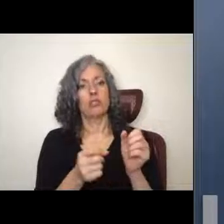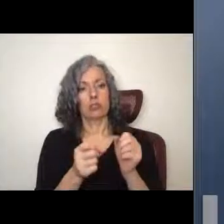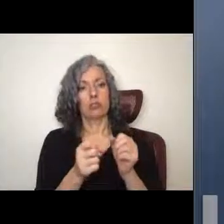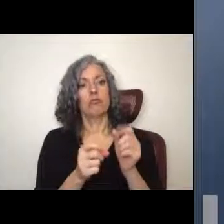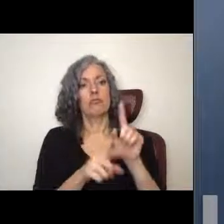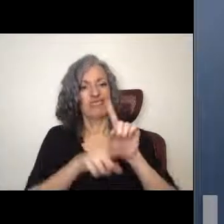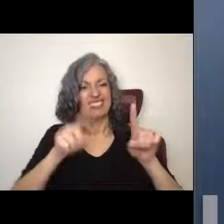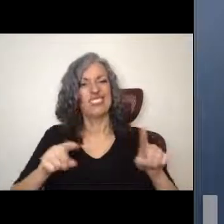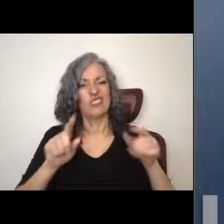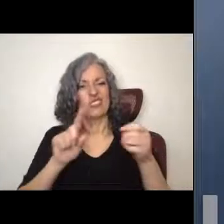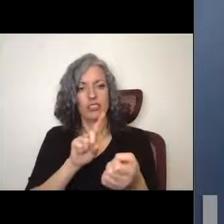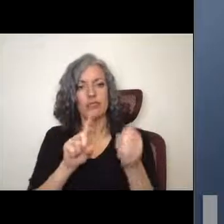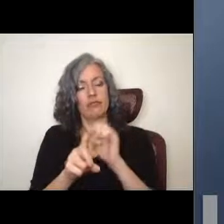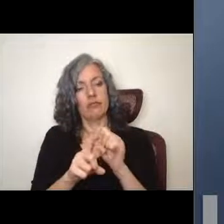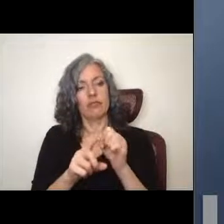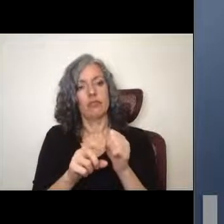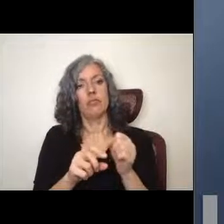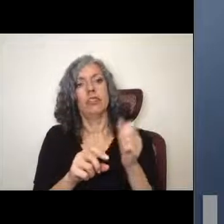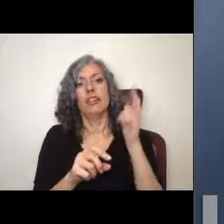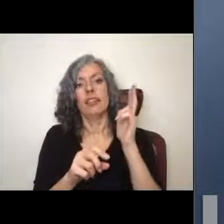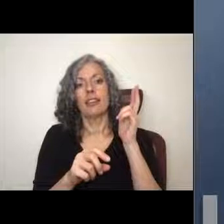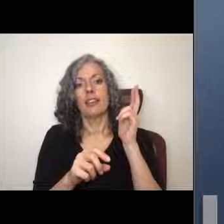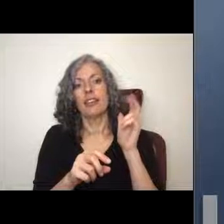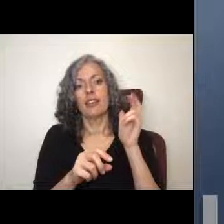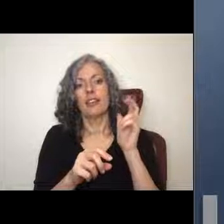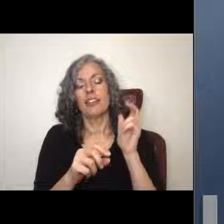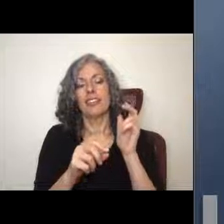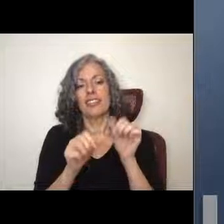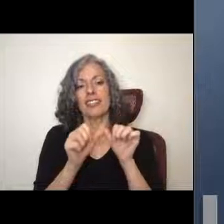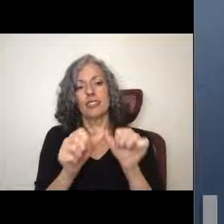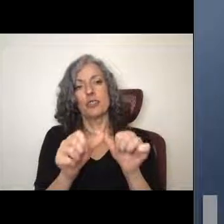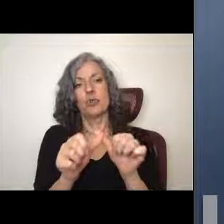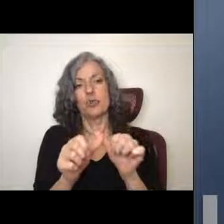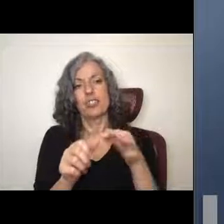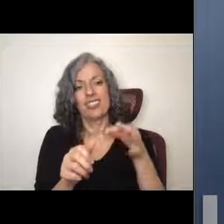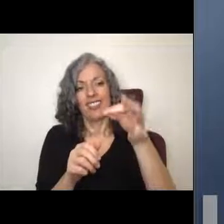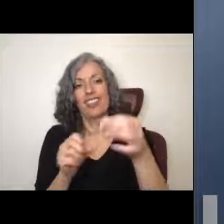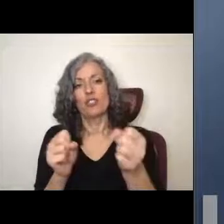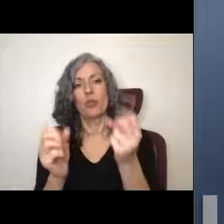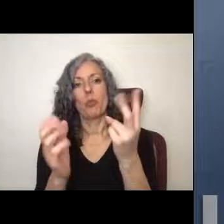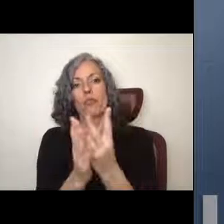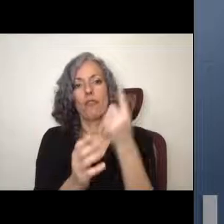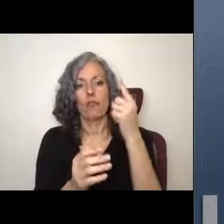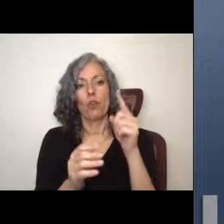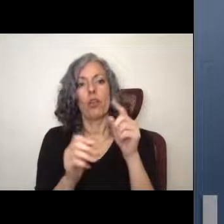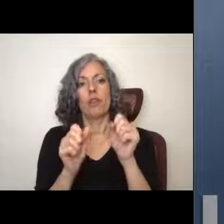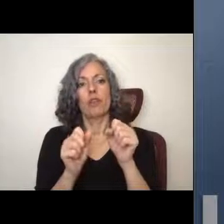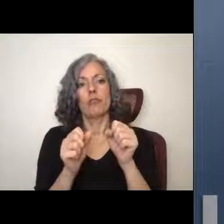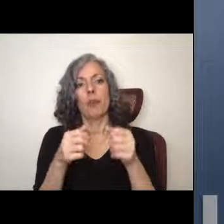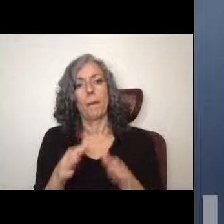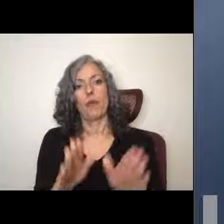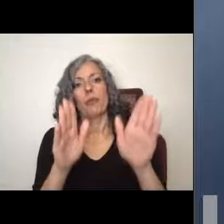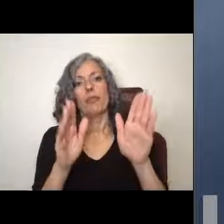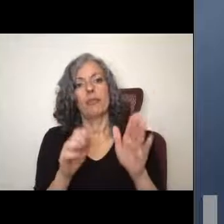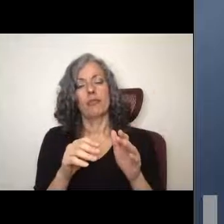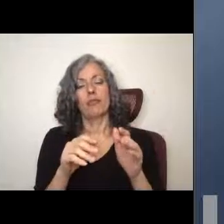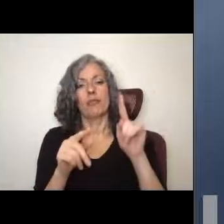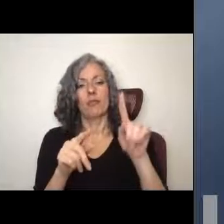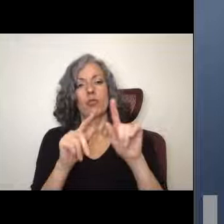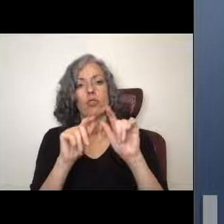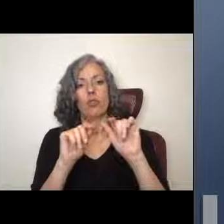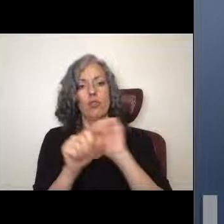environmental revalidations, hearing continuances, and delays to the approvals of the permits by the local agencies. The